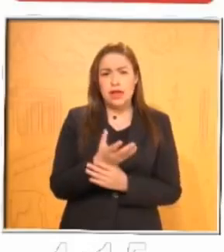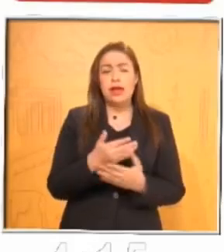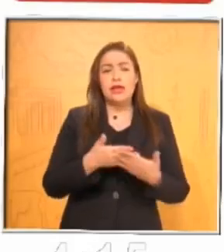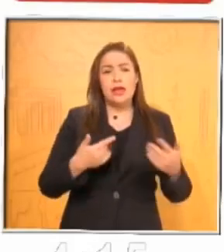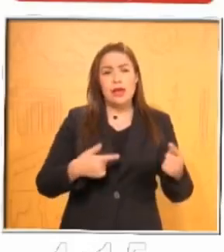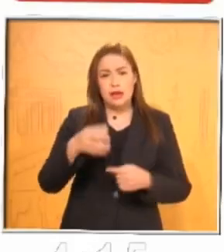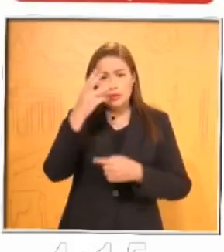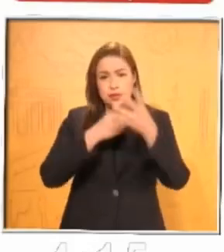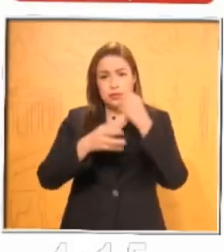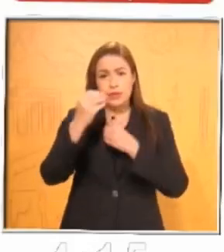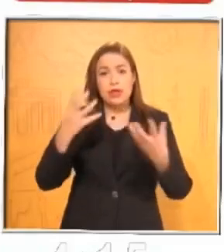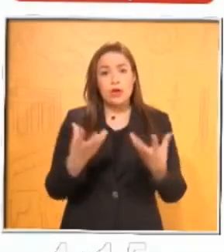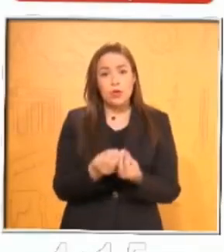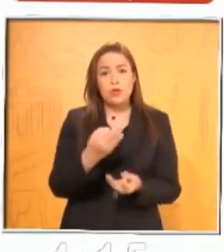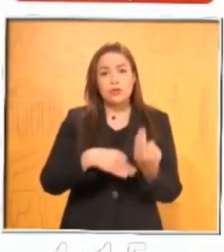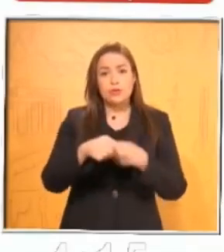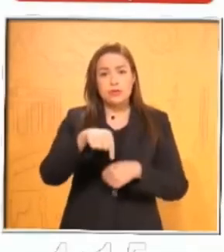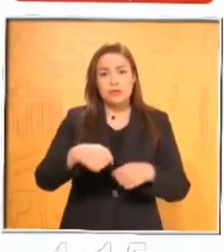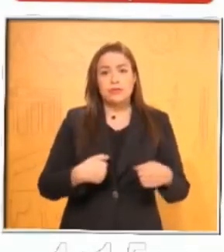together.